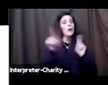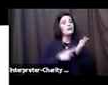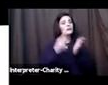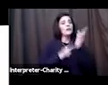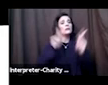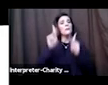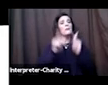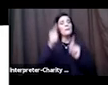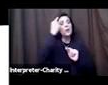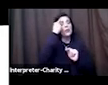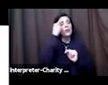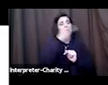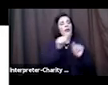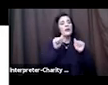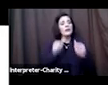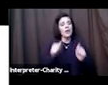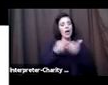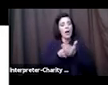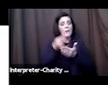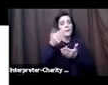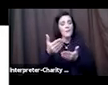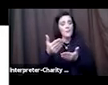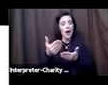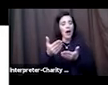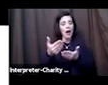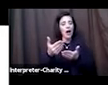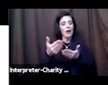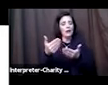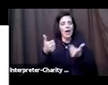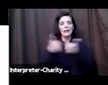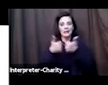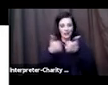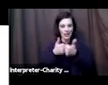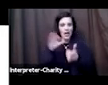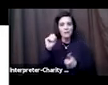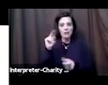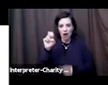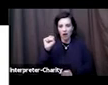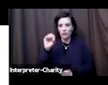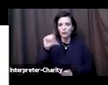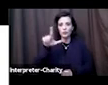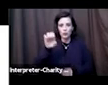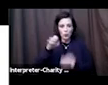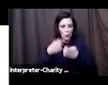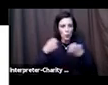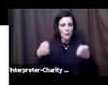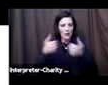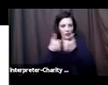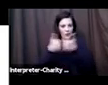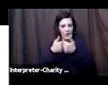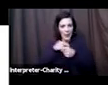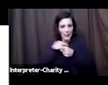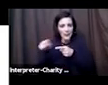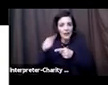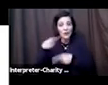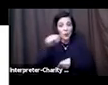can buy their teenager a gaming console, and they think that they shouldn't